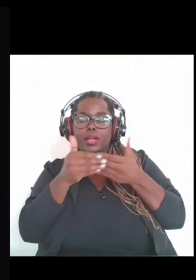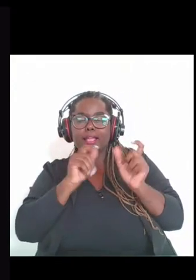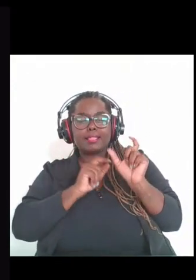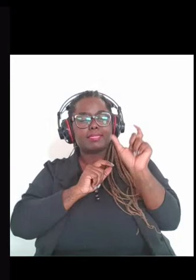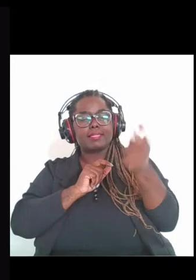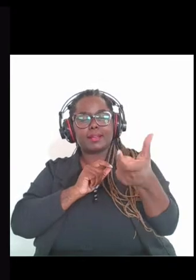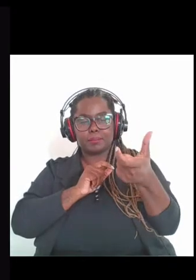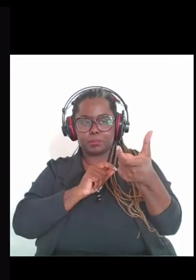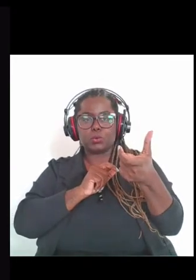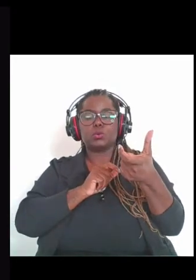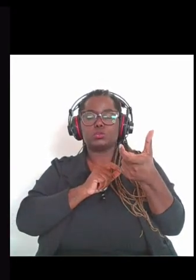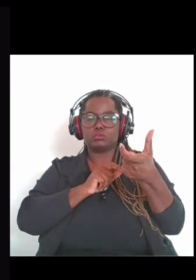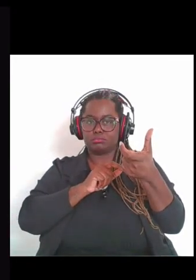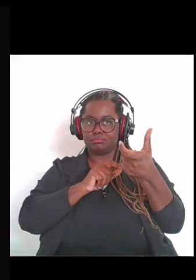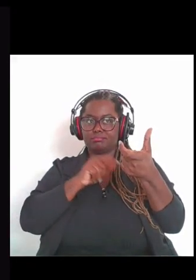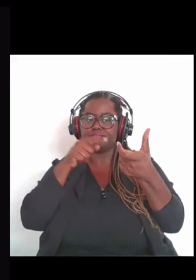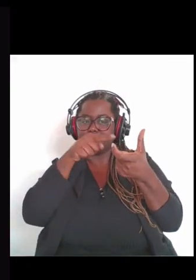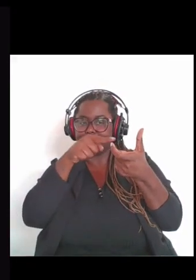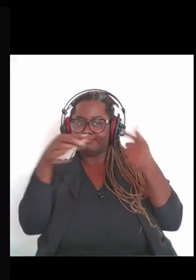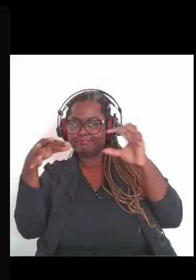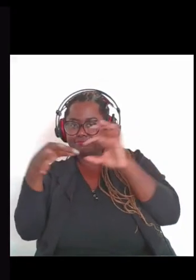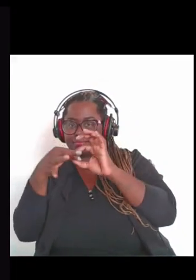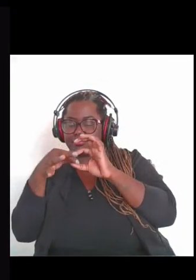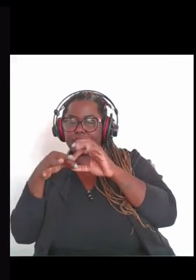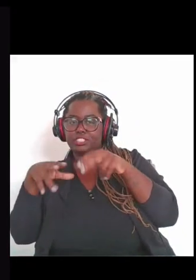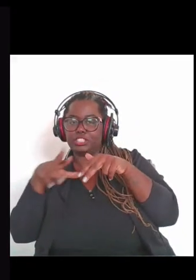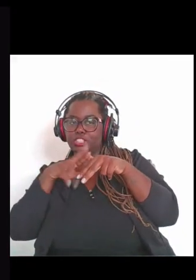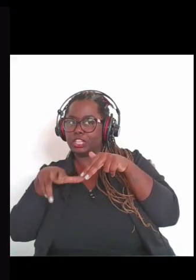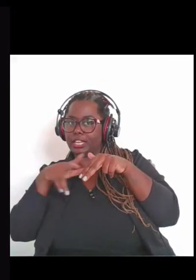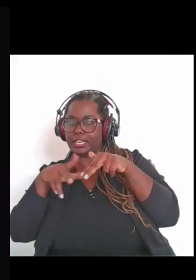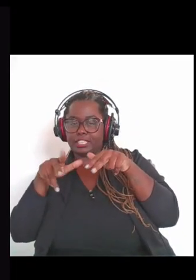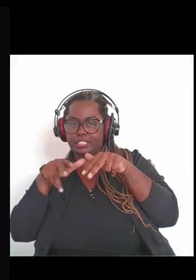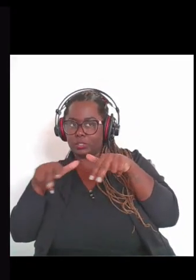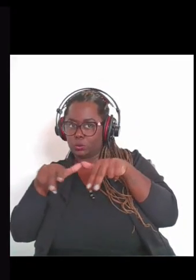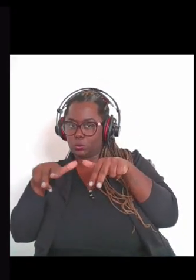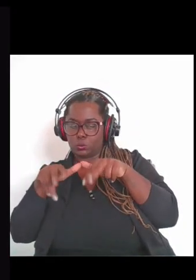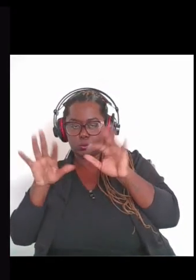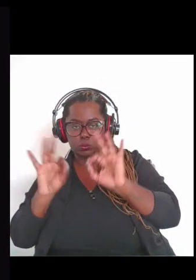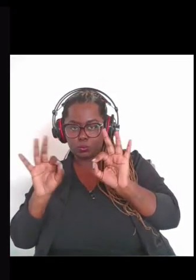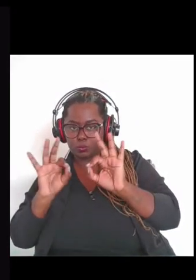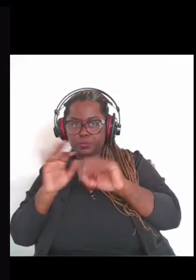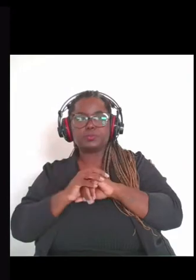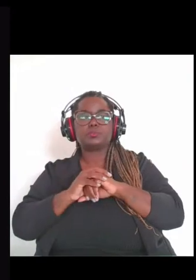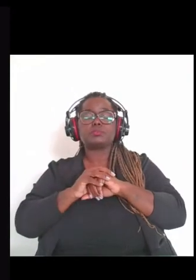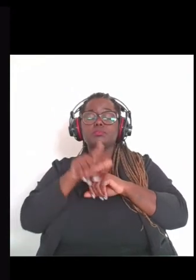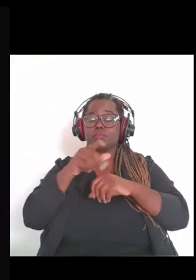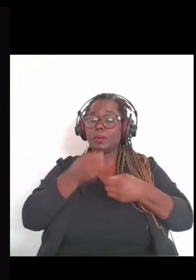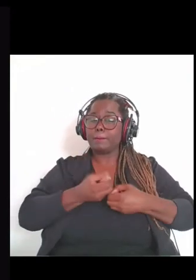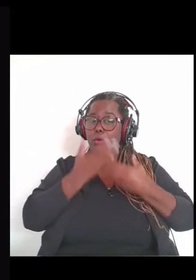the poet starts or the poem starts in this way and I will read in Esposa